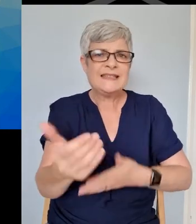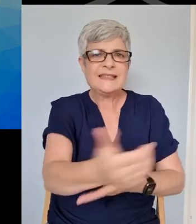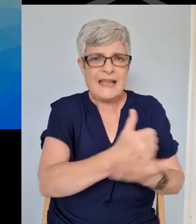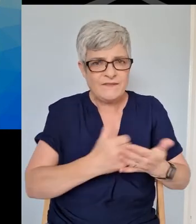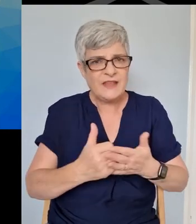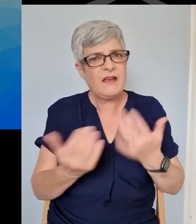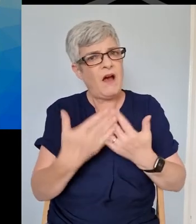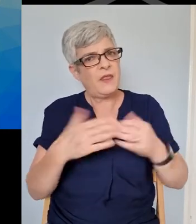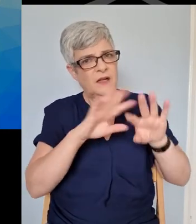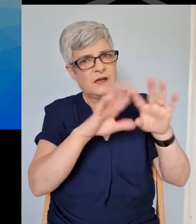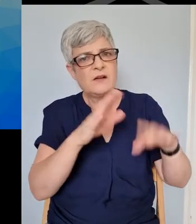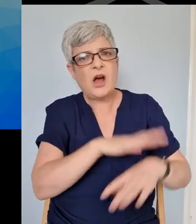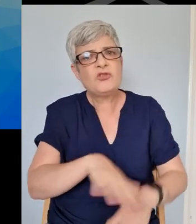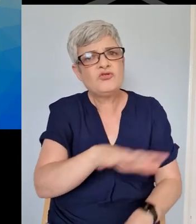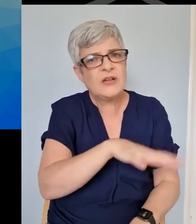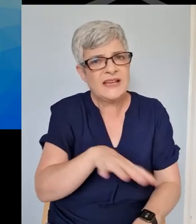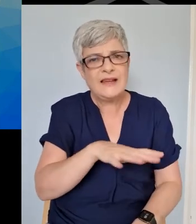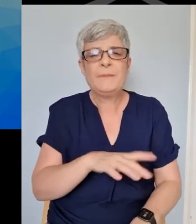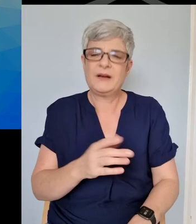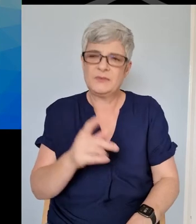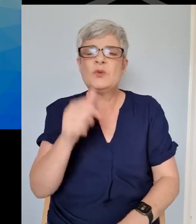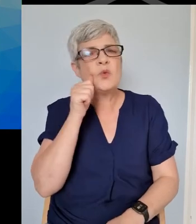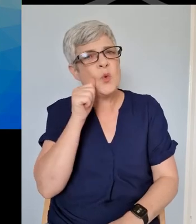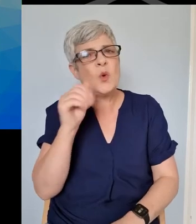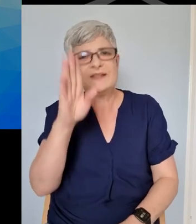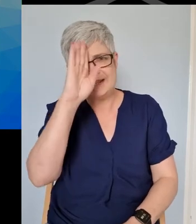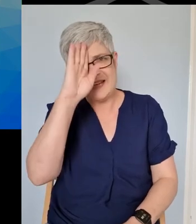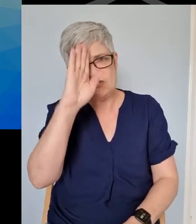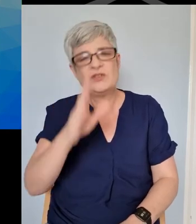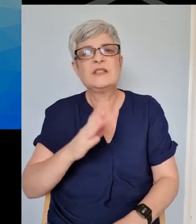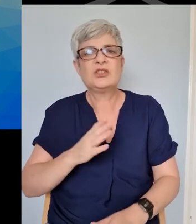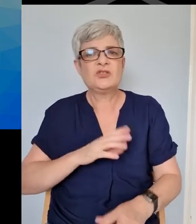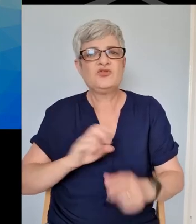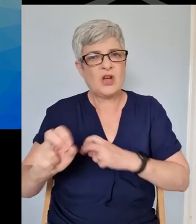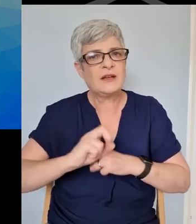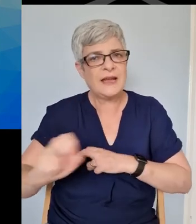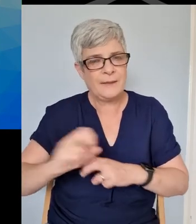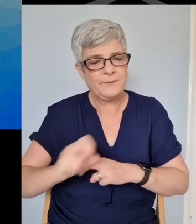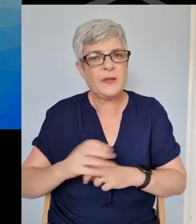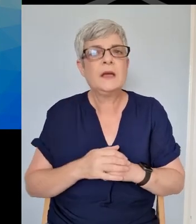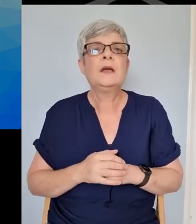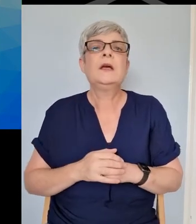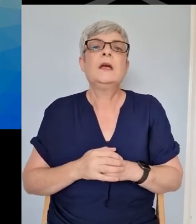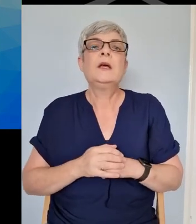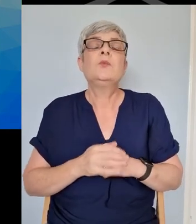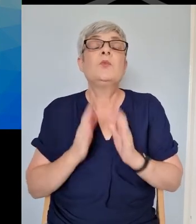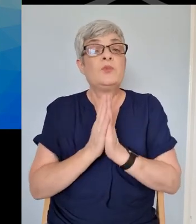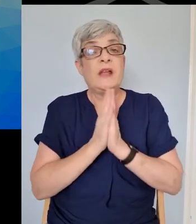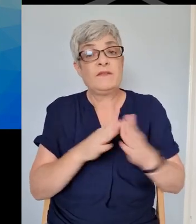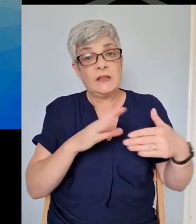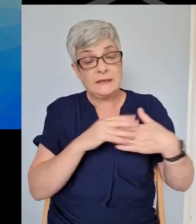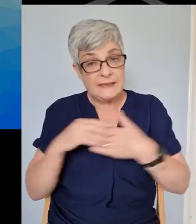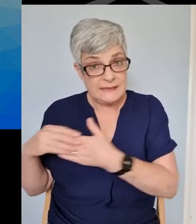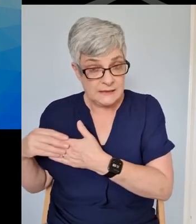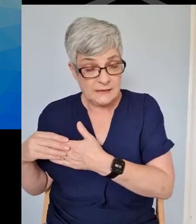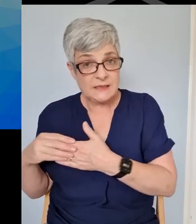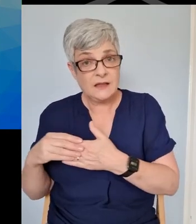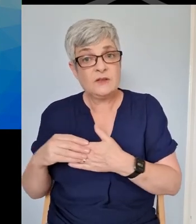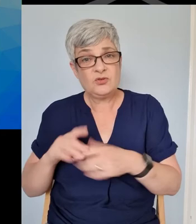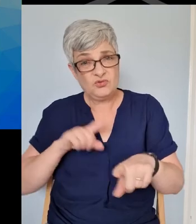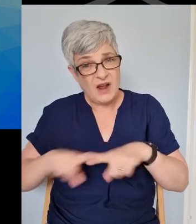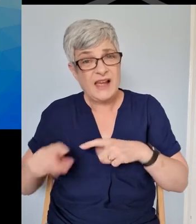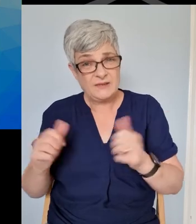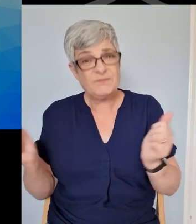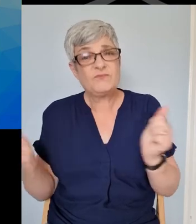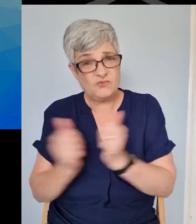journey. We pray for the leaders in Europe, especially that agreement can be reached on how to cope with so many in a way that is